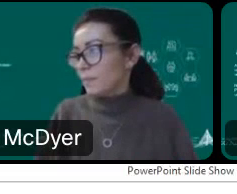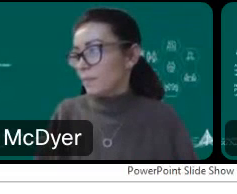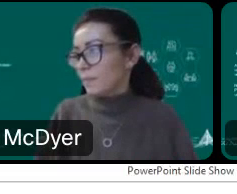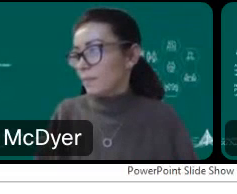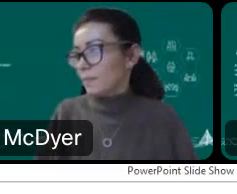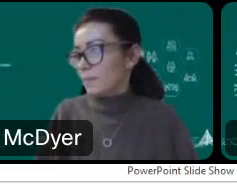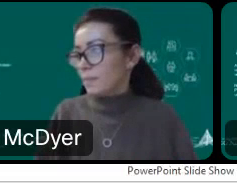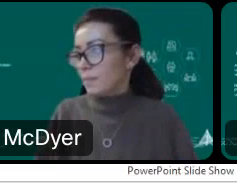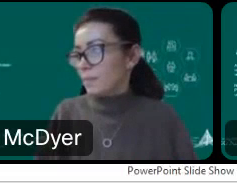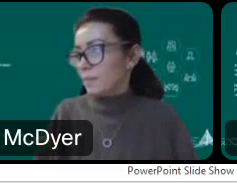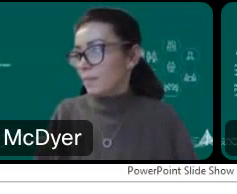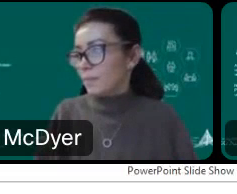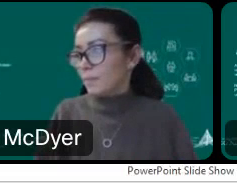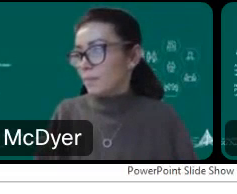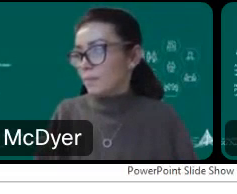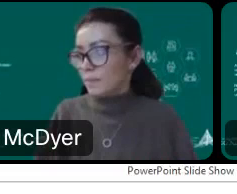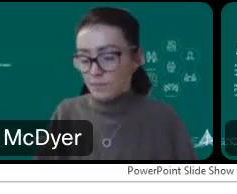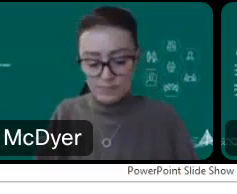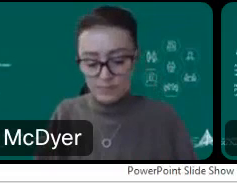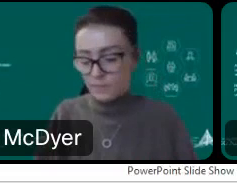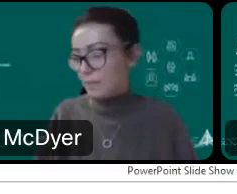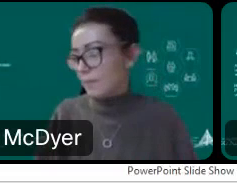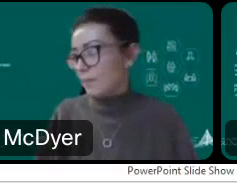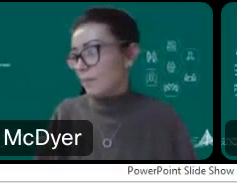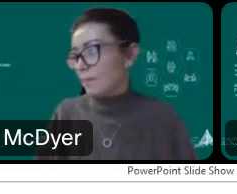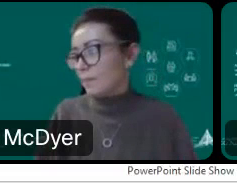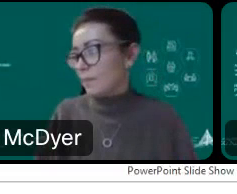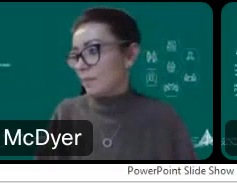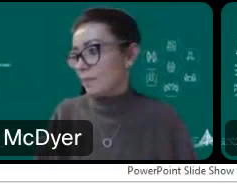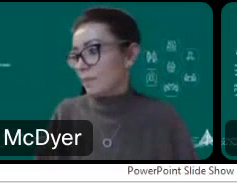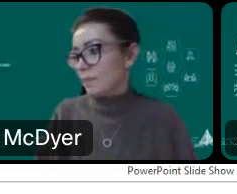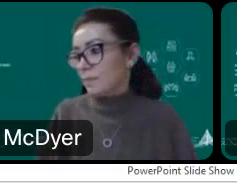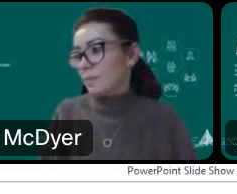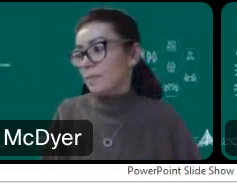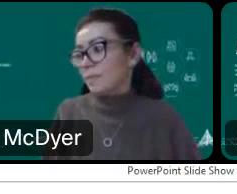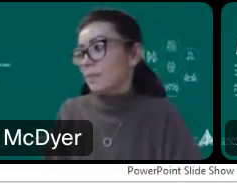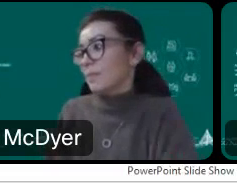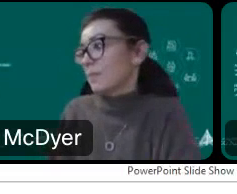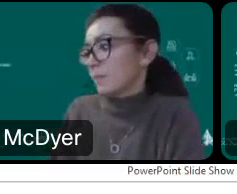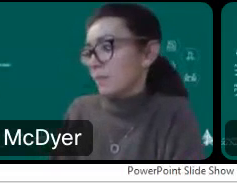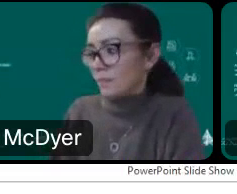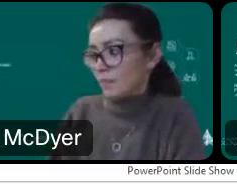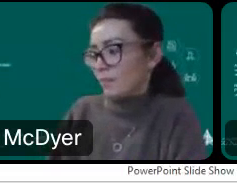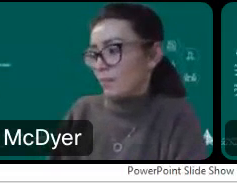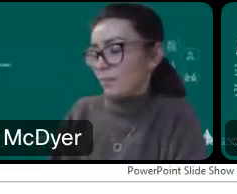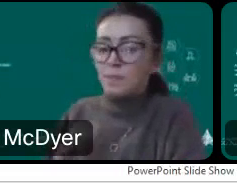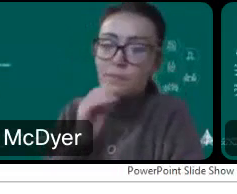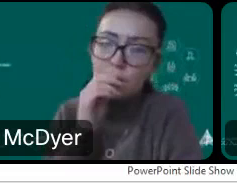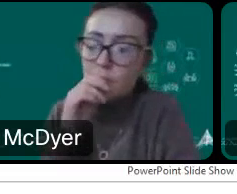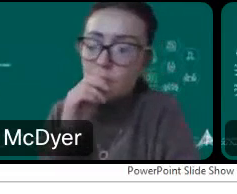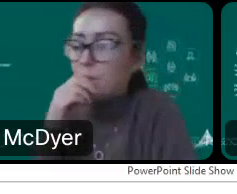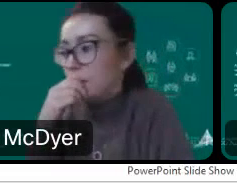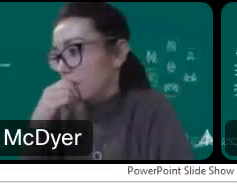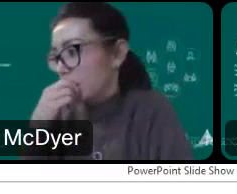the recording of the meeting. And in fact, the MPS gives some advice on this, where they said to the Medical Protection Society